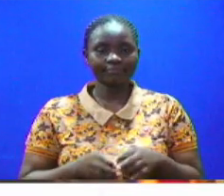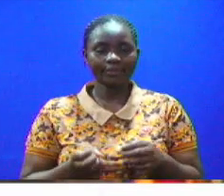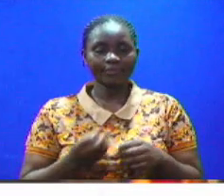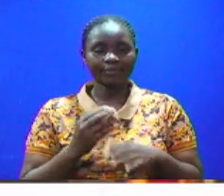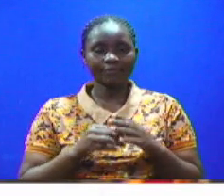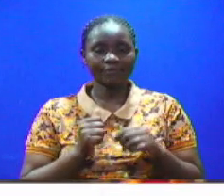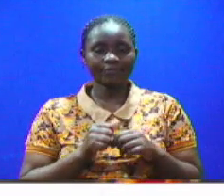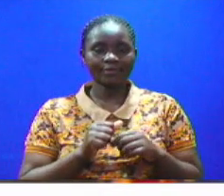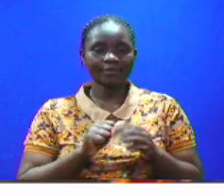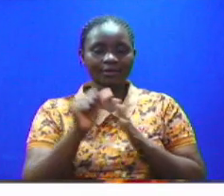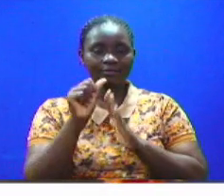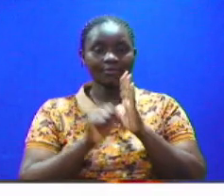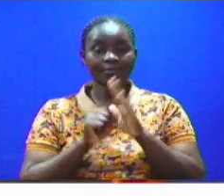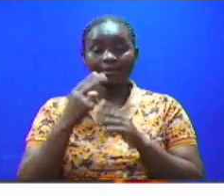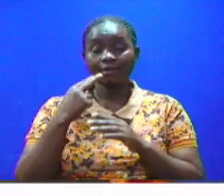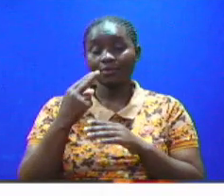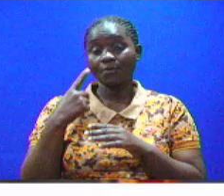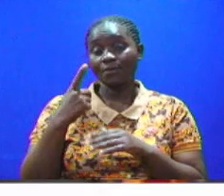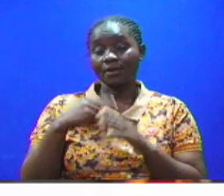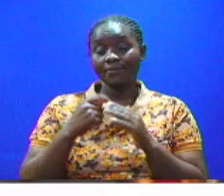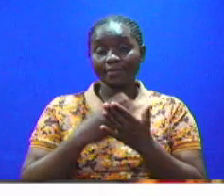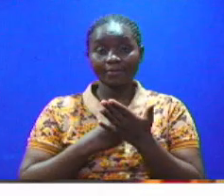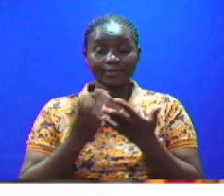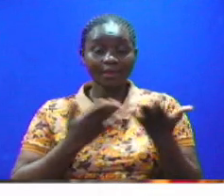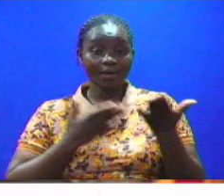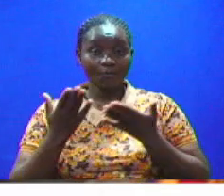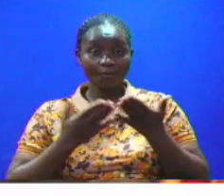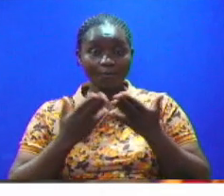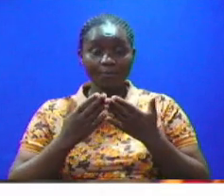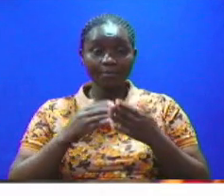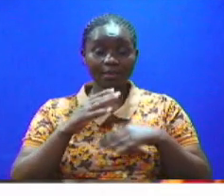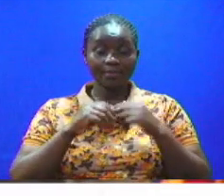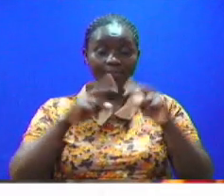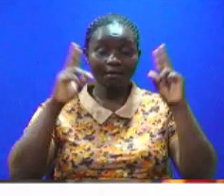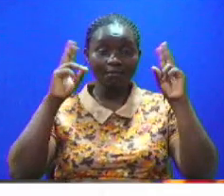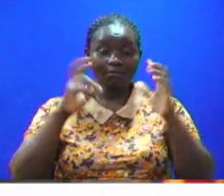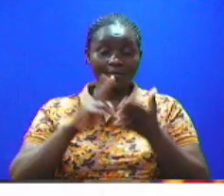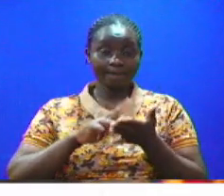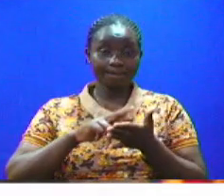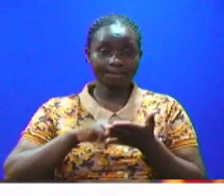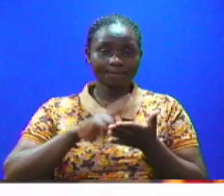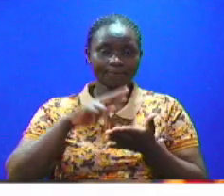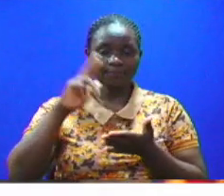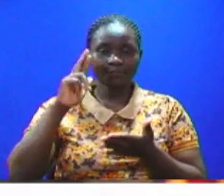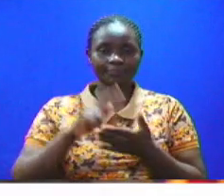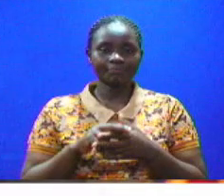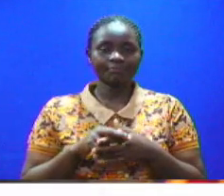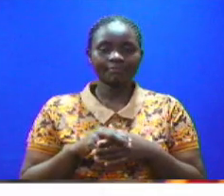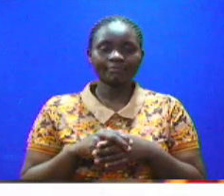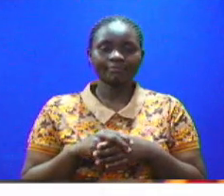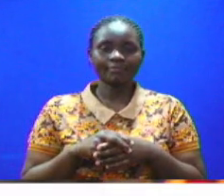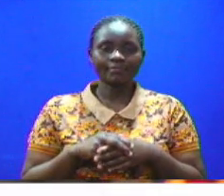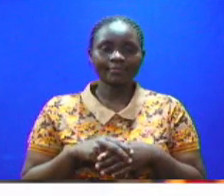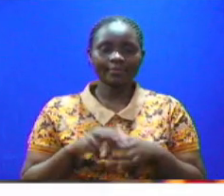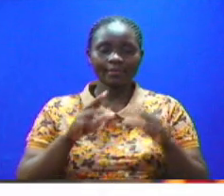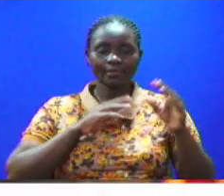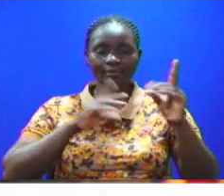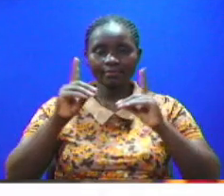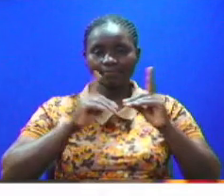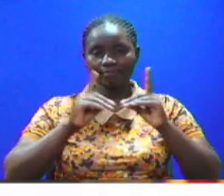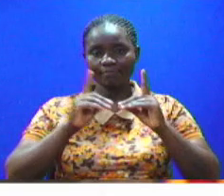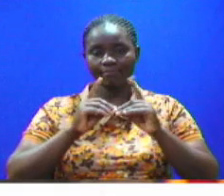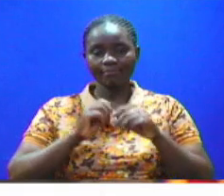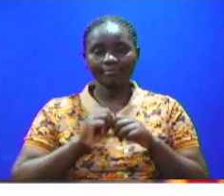the past one or two weeks, where all the issues that they raised have been conversed, discussed, and